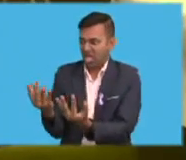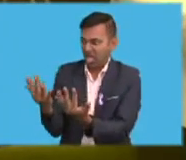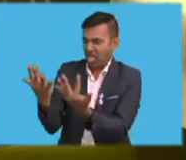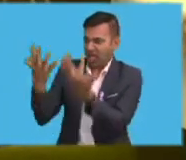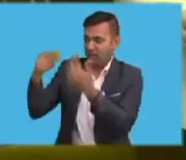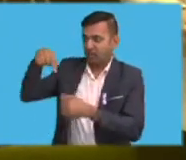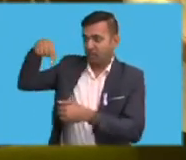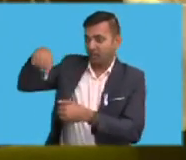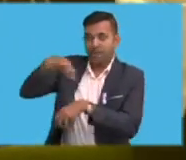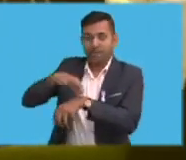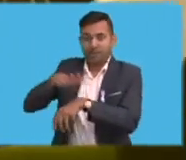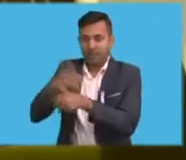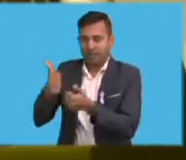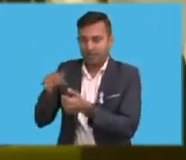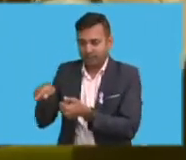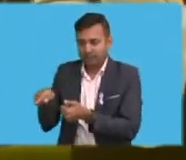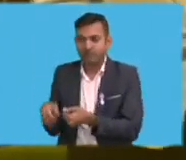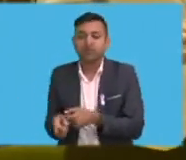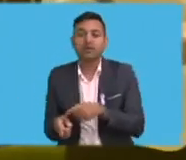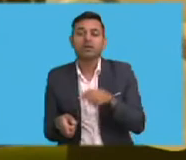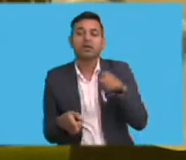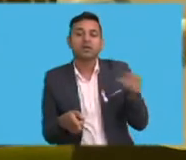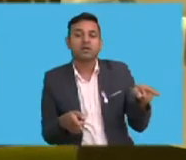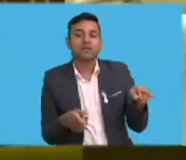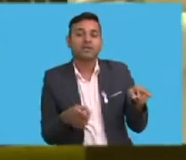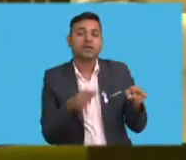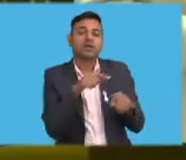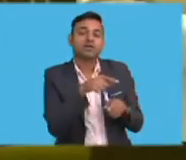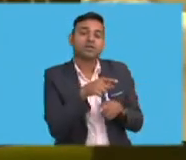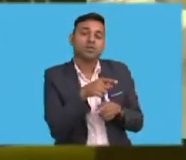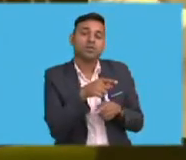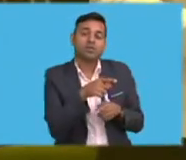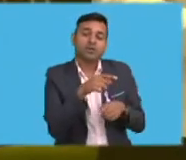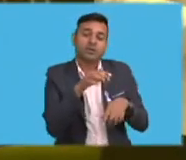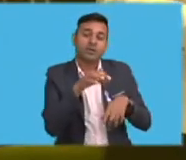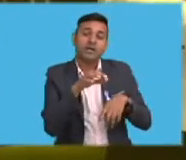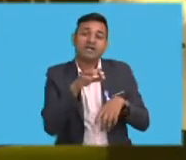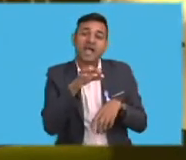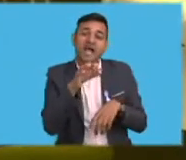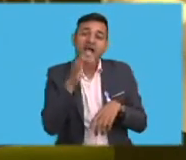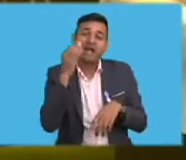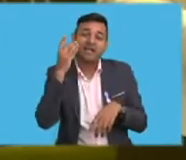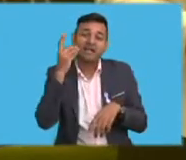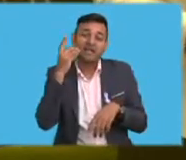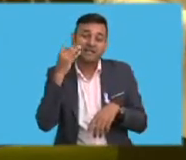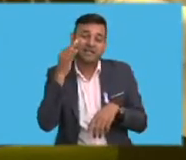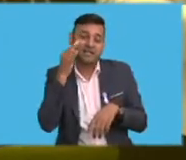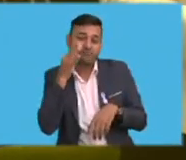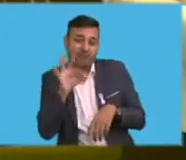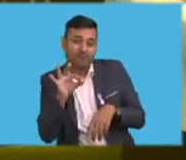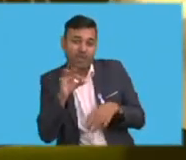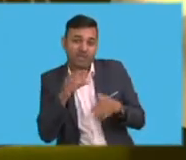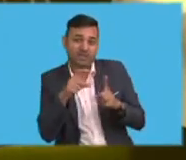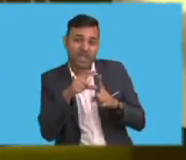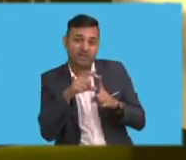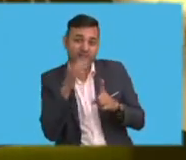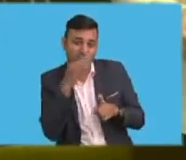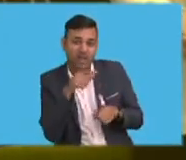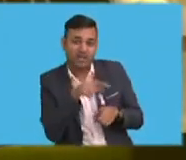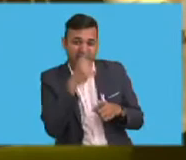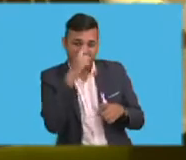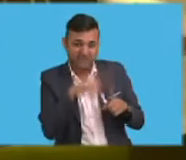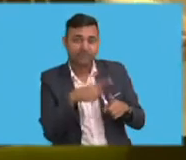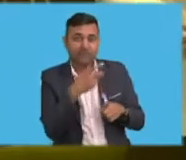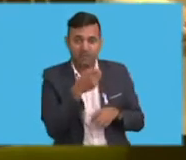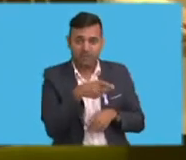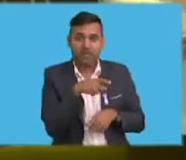dengue virus, and when they bite a dengue-infected person, in 8 to 12 days, the mosquitoes are able to transmit the dengue virus